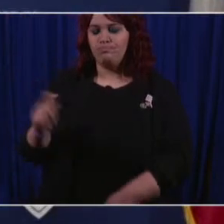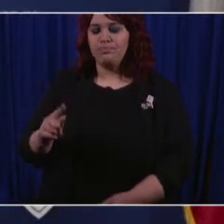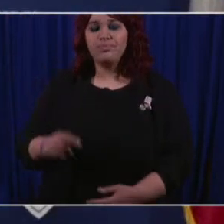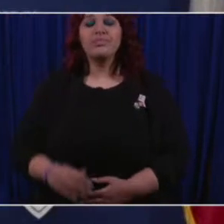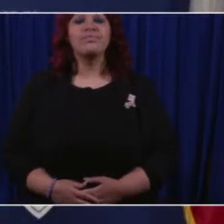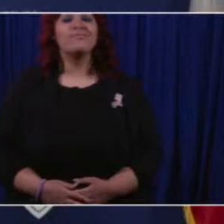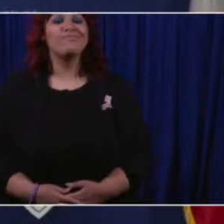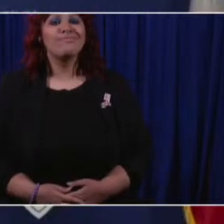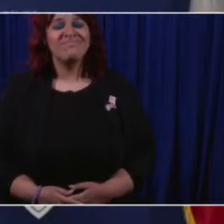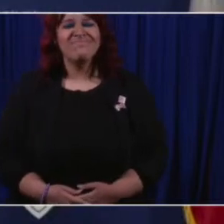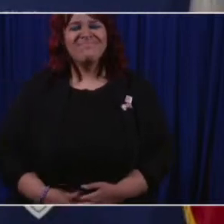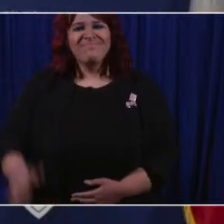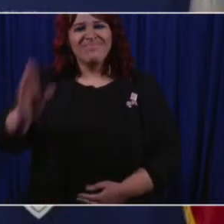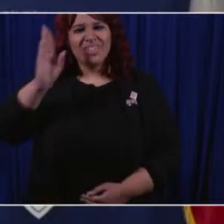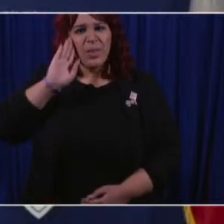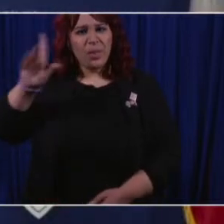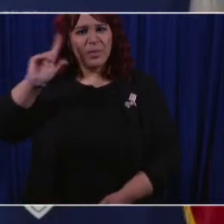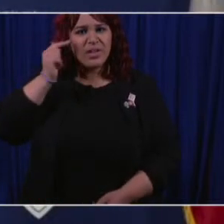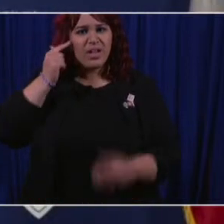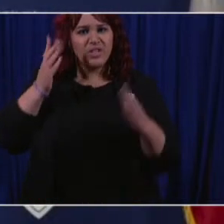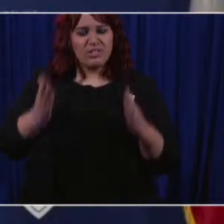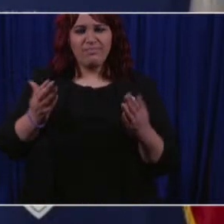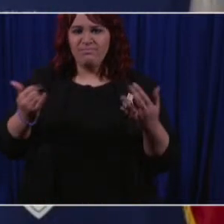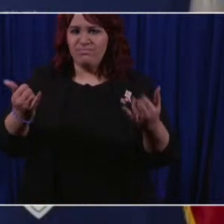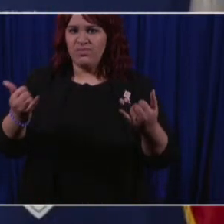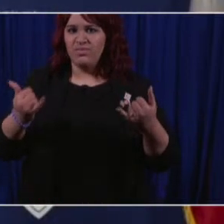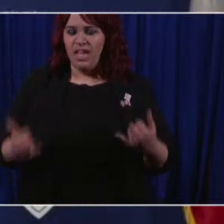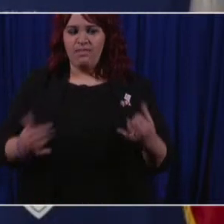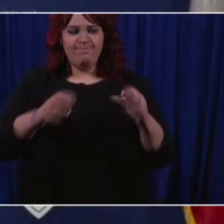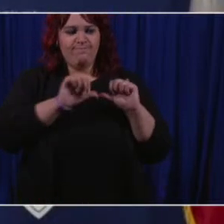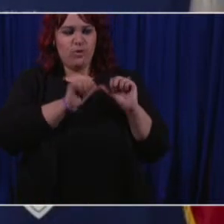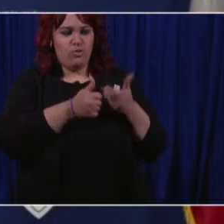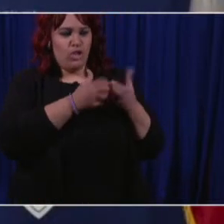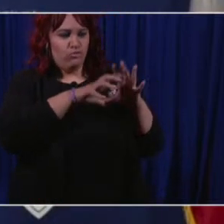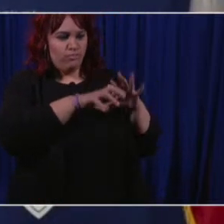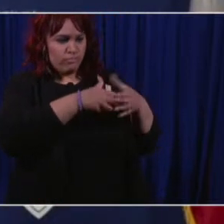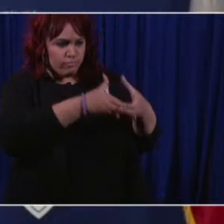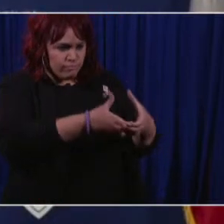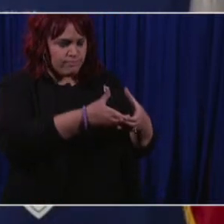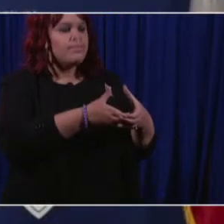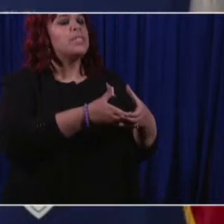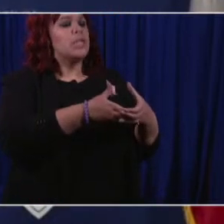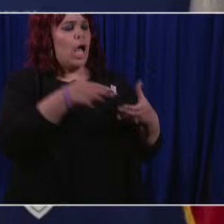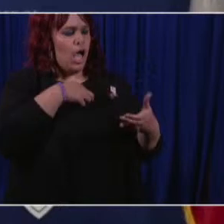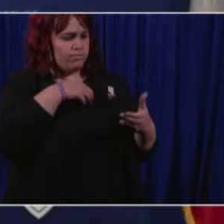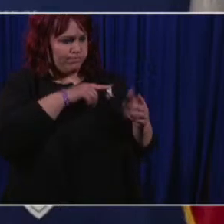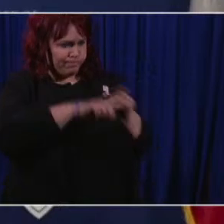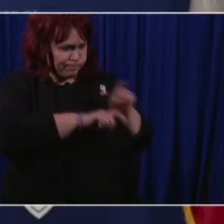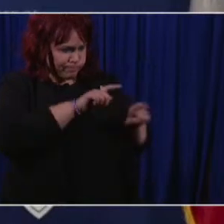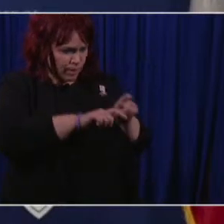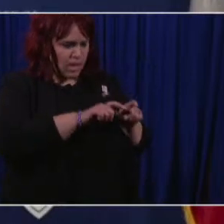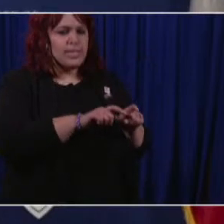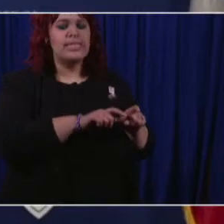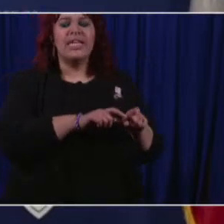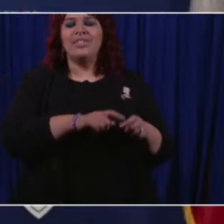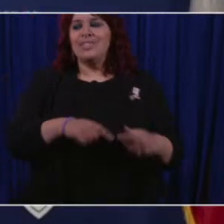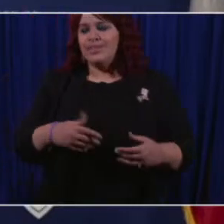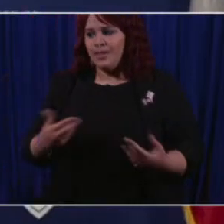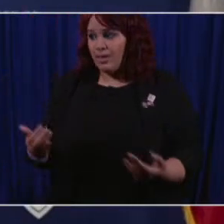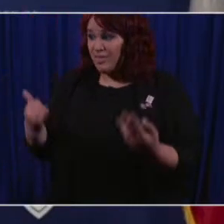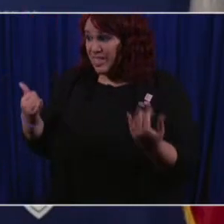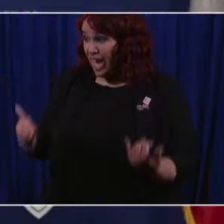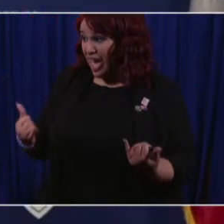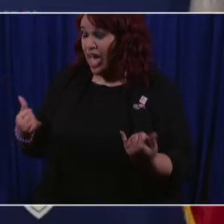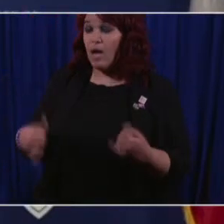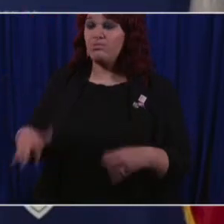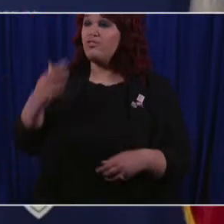Restaurant Association today, who said there is a shortage of people returning to service industry jobs. I talked to several restaurants who say business